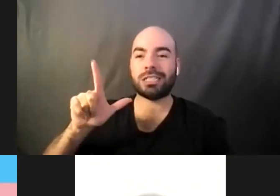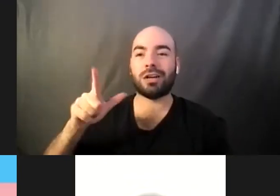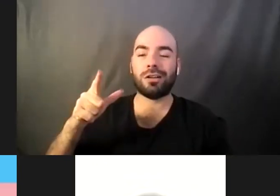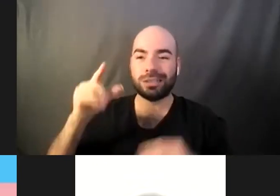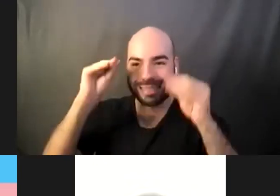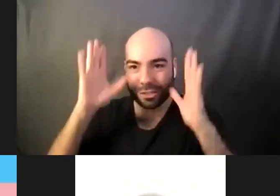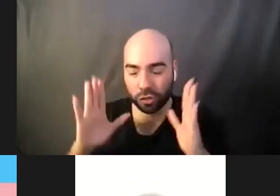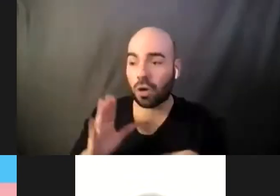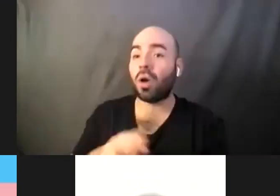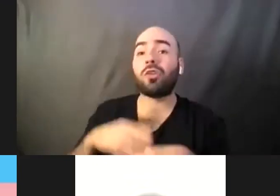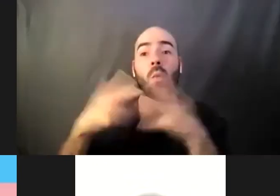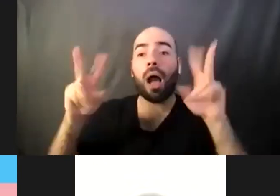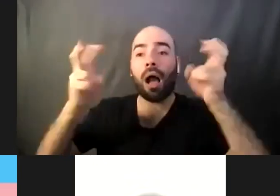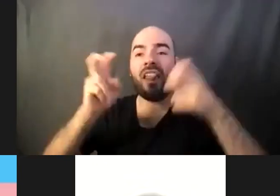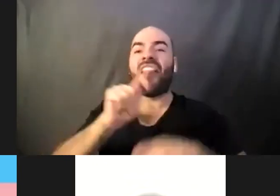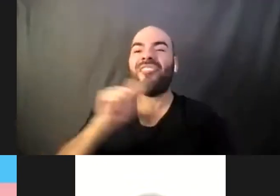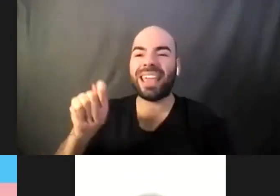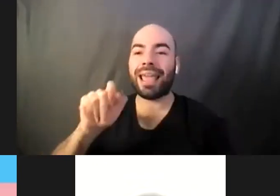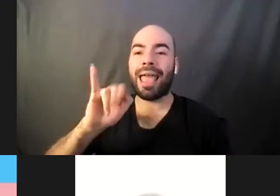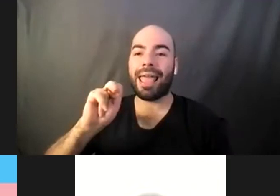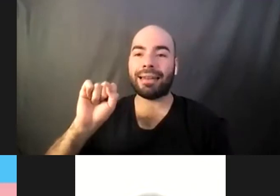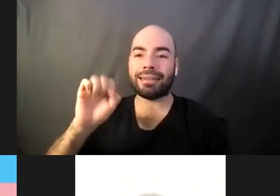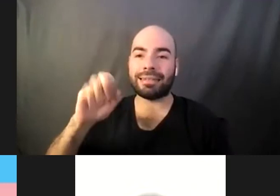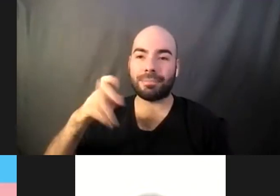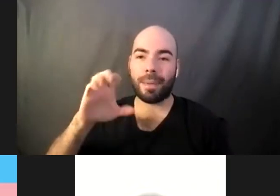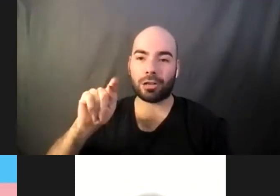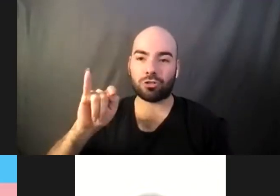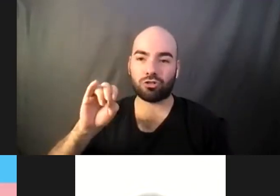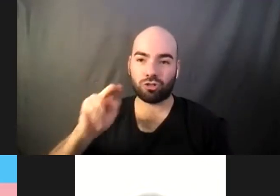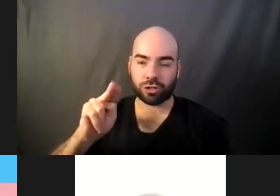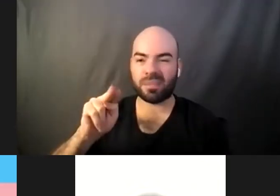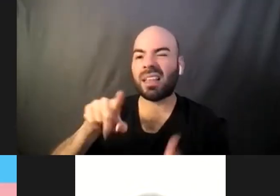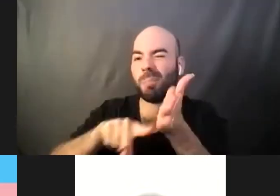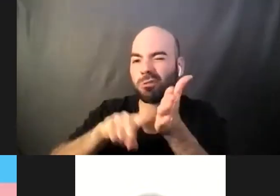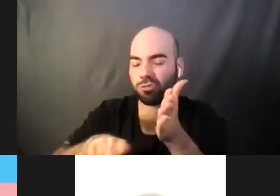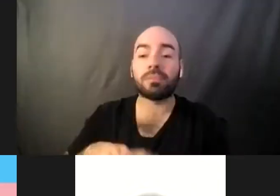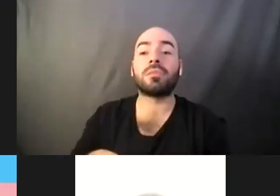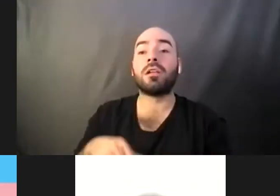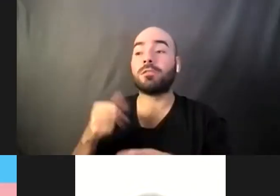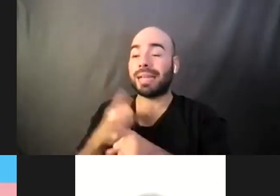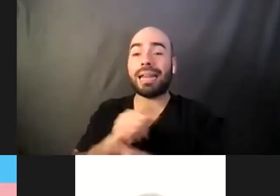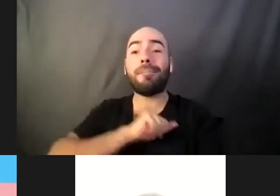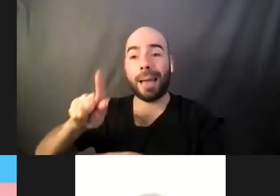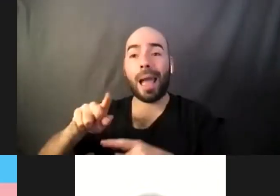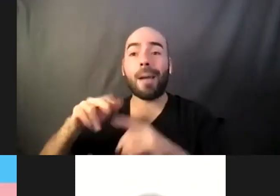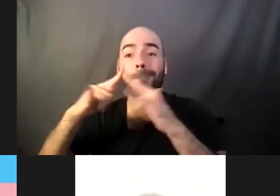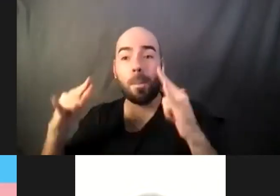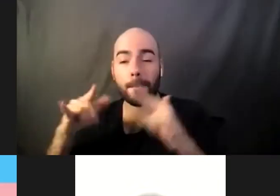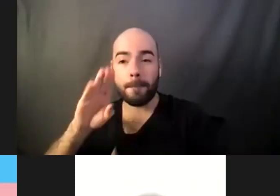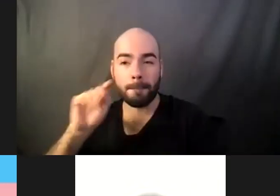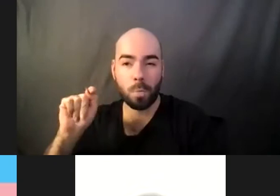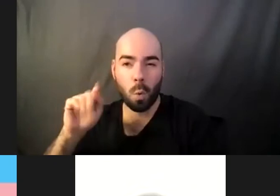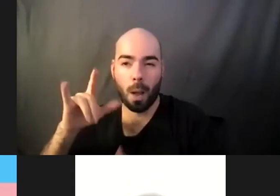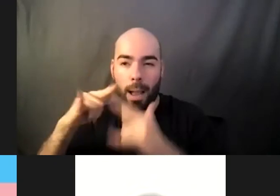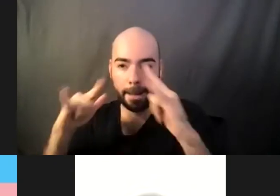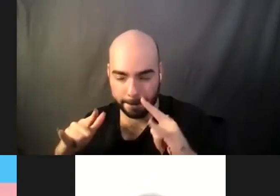And it's really, he goes to boot camp to win back his mother's love, which is why I went back to boot camp. And my mother